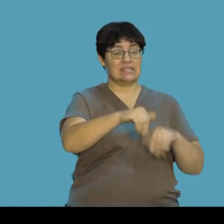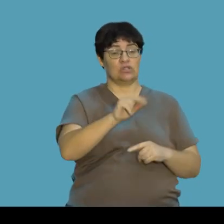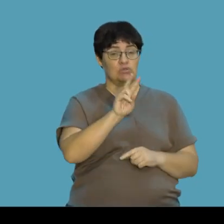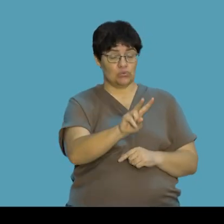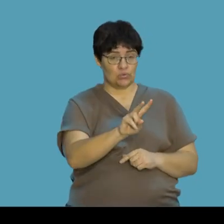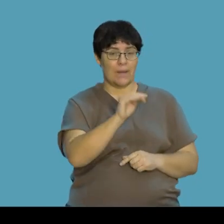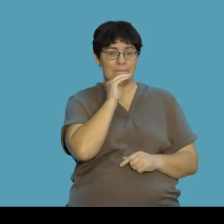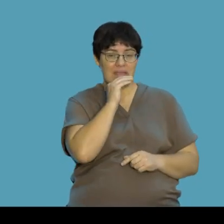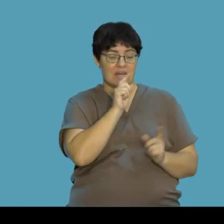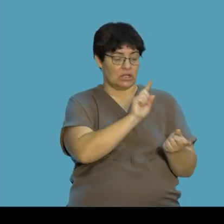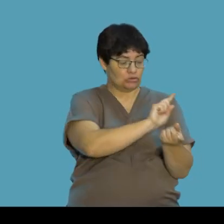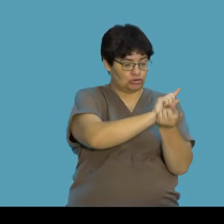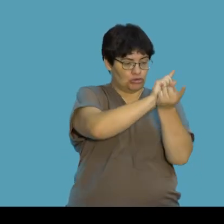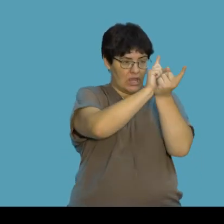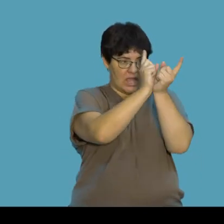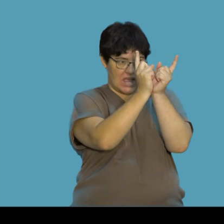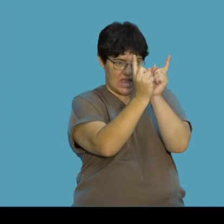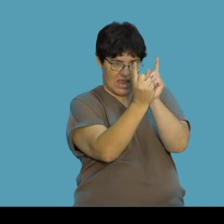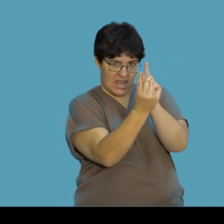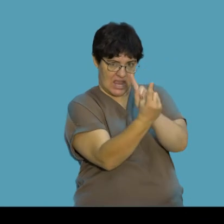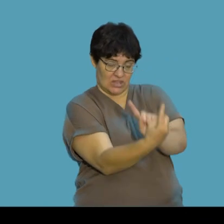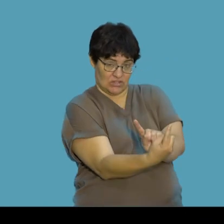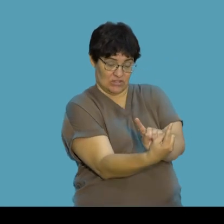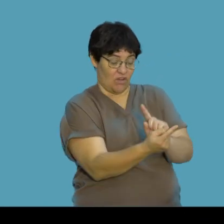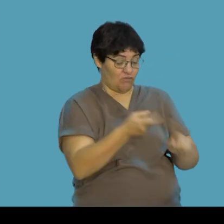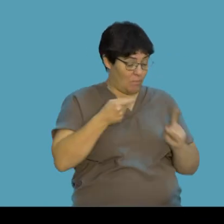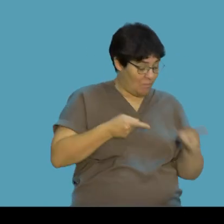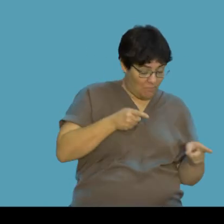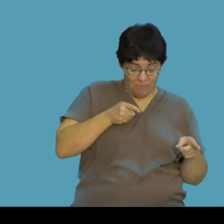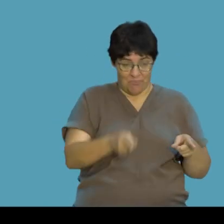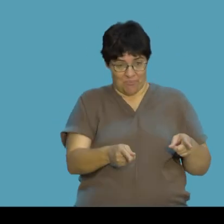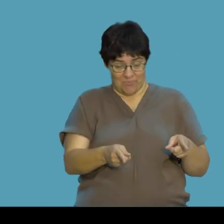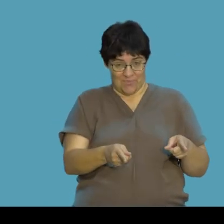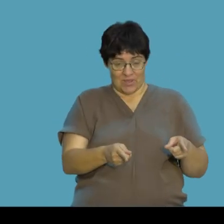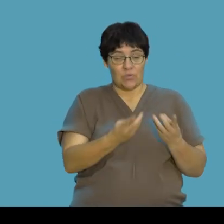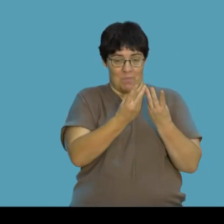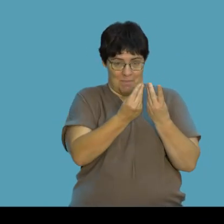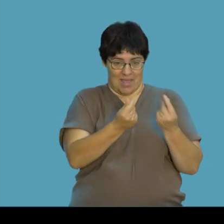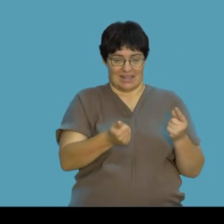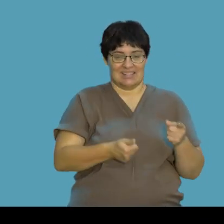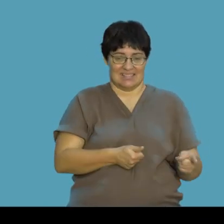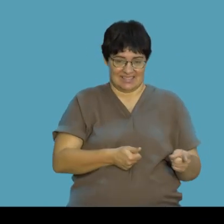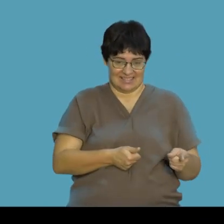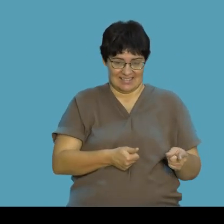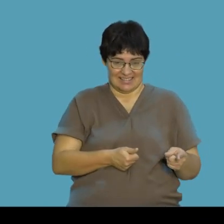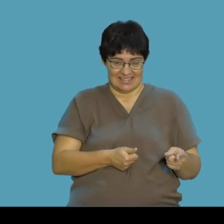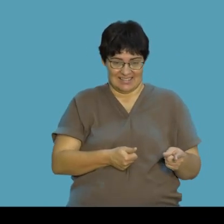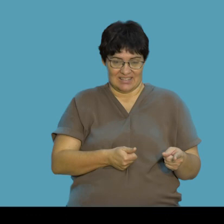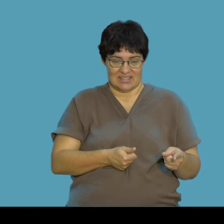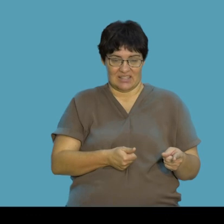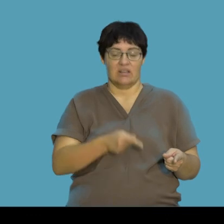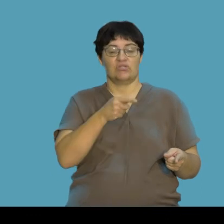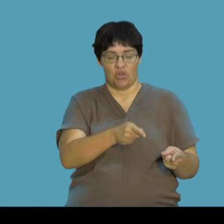physical process? The melting. Now, the solid substance begins to melt, so the speed of the particles remains the